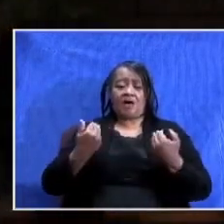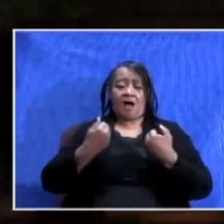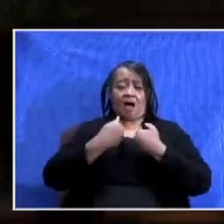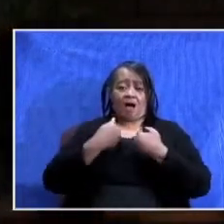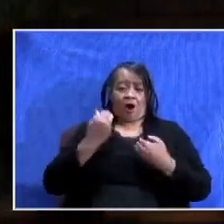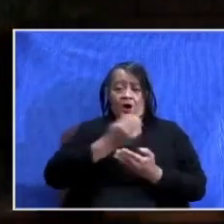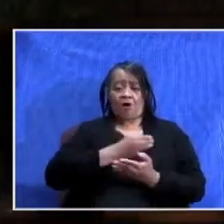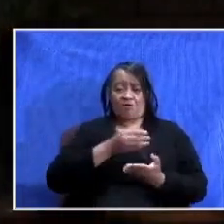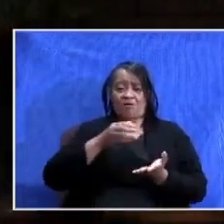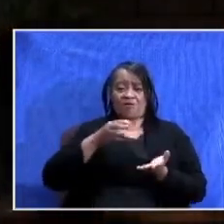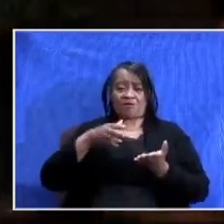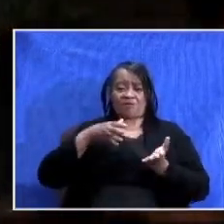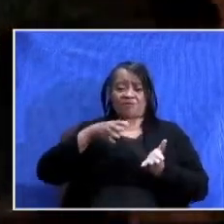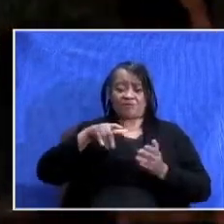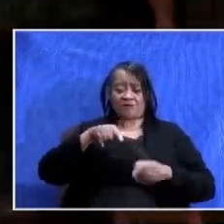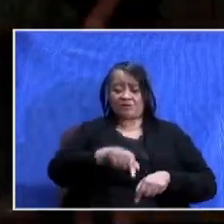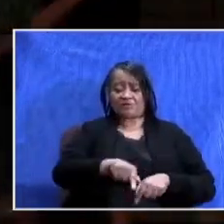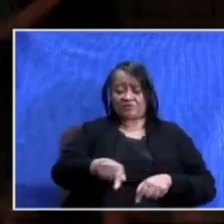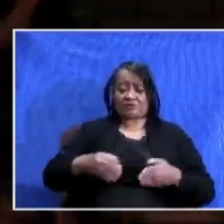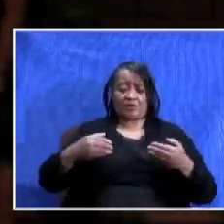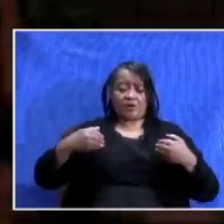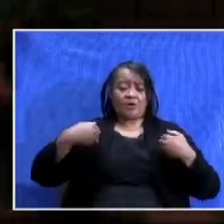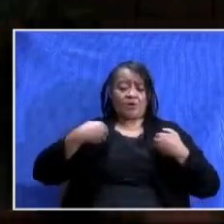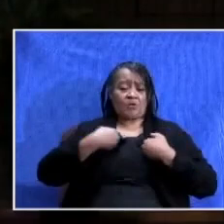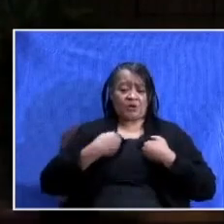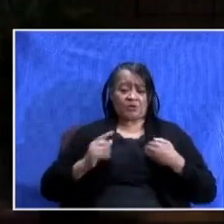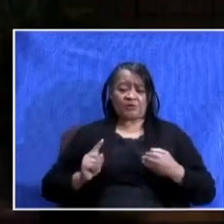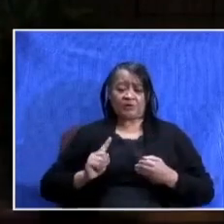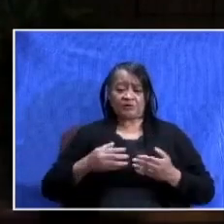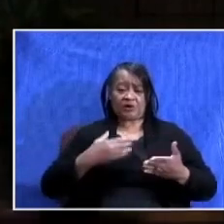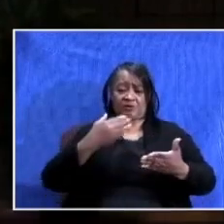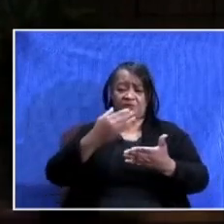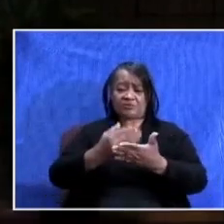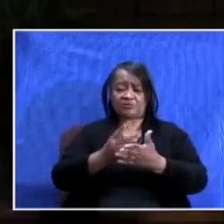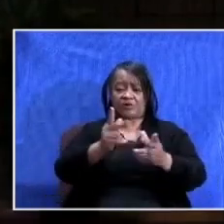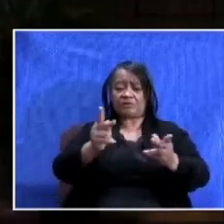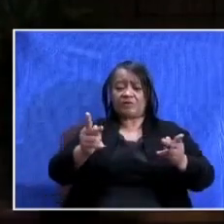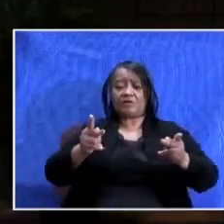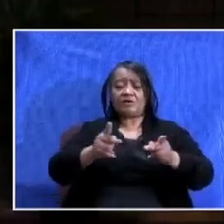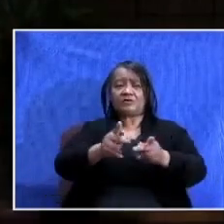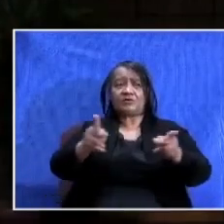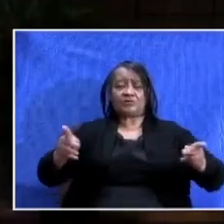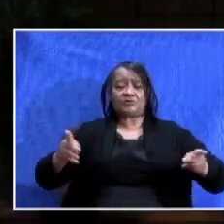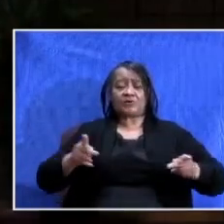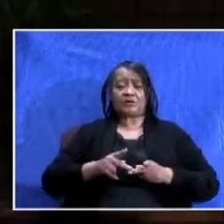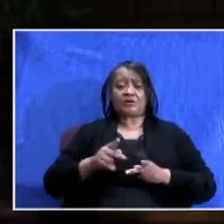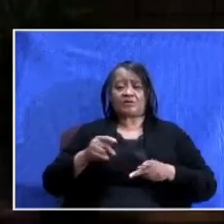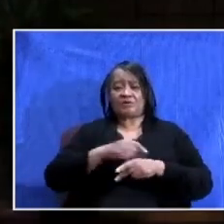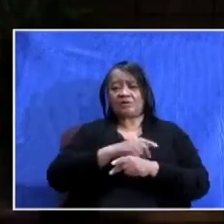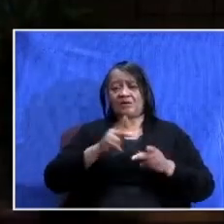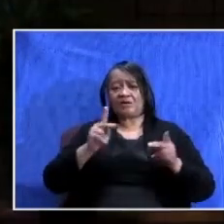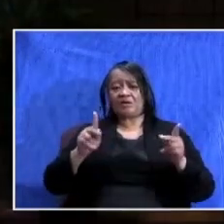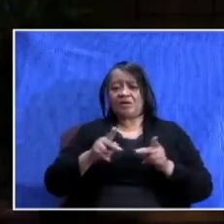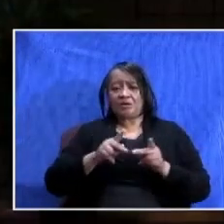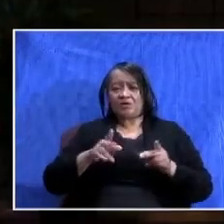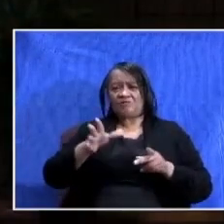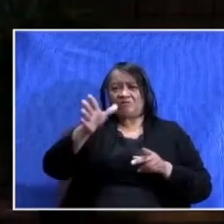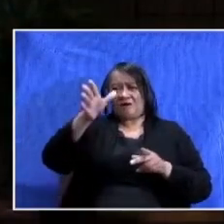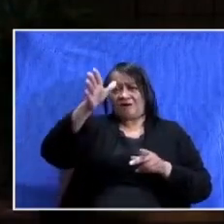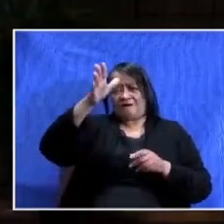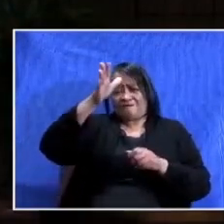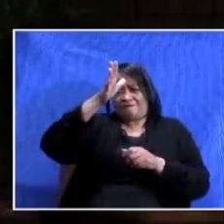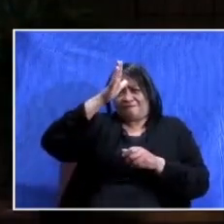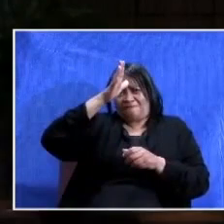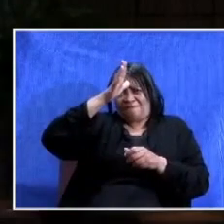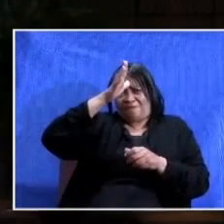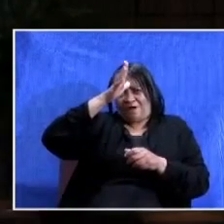feet come to the places for which our fathers have sighed. We have come